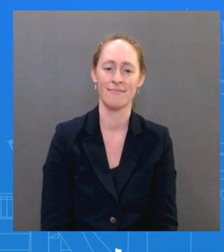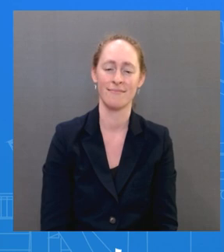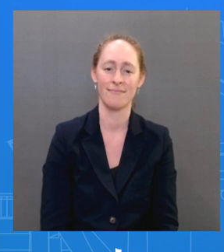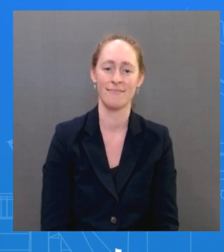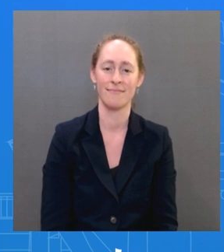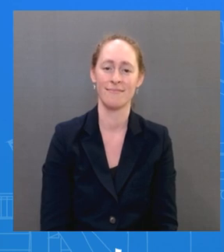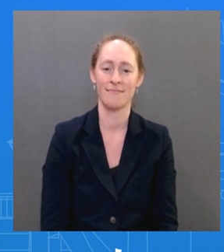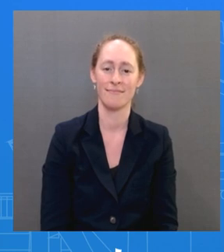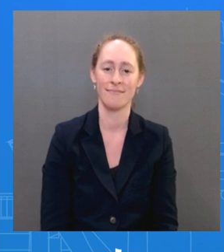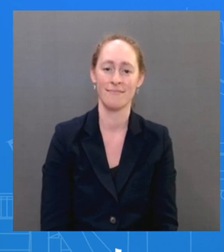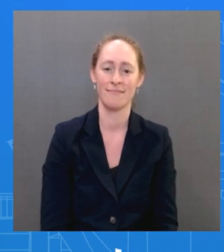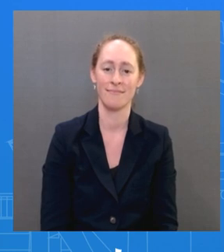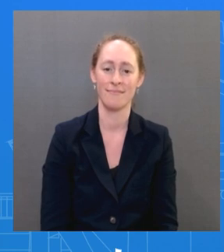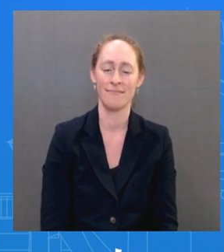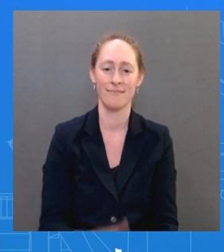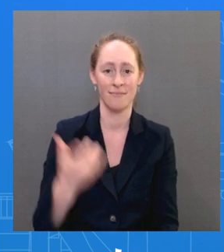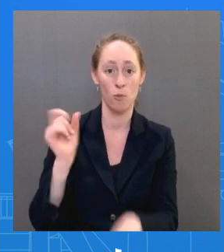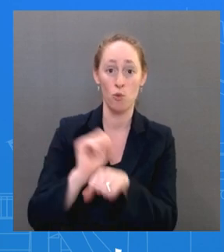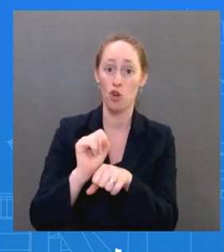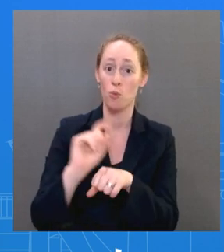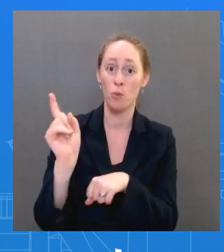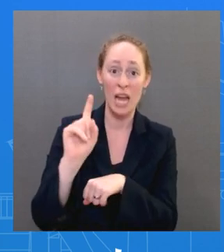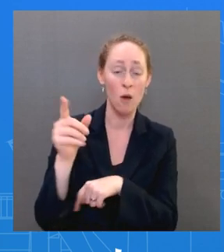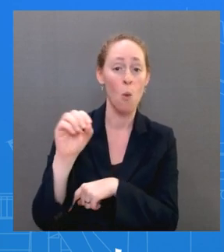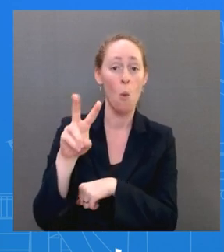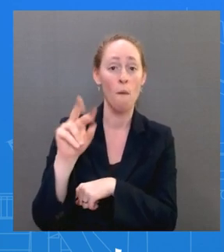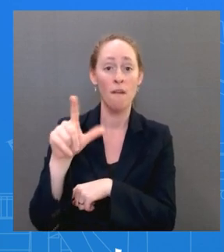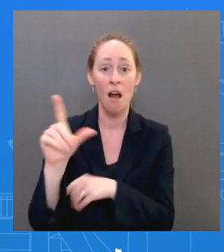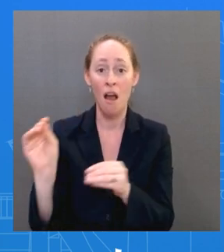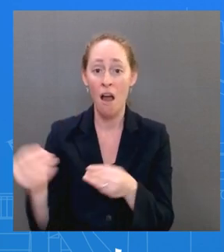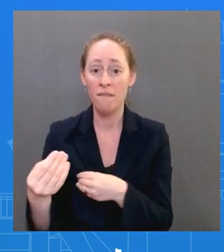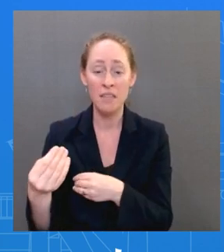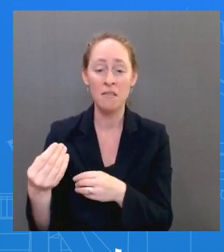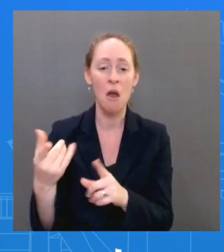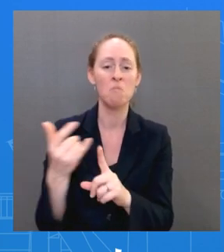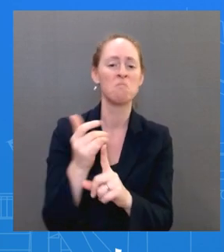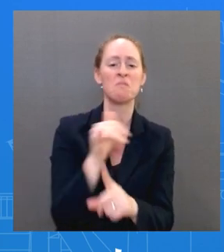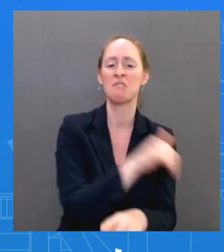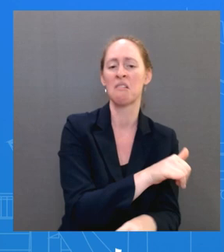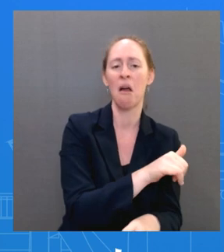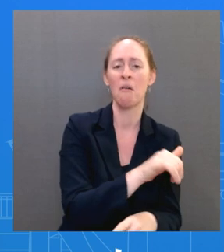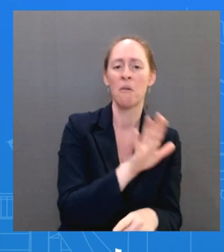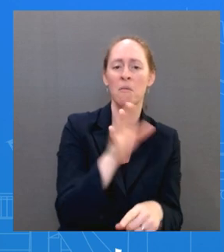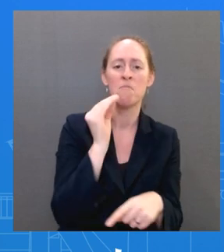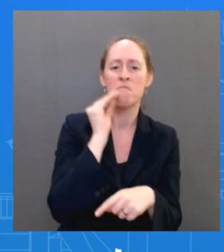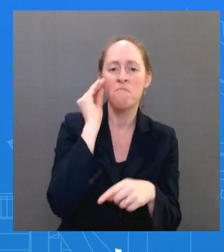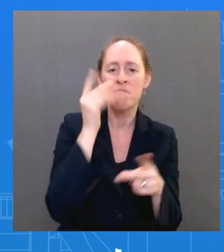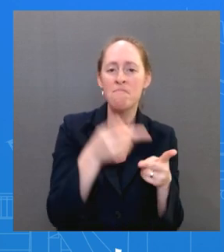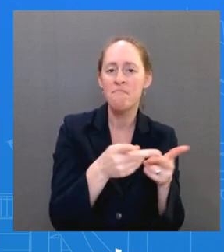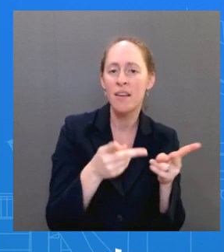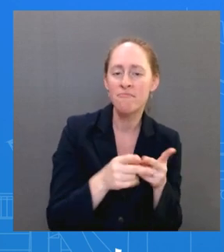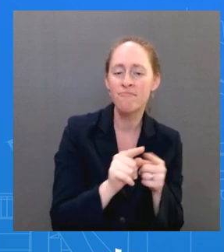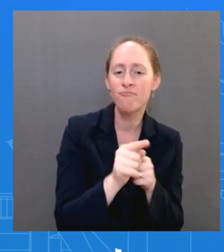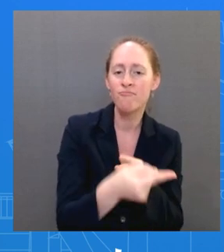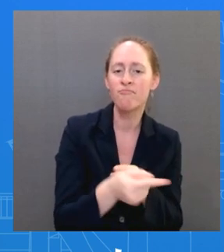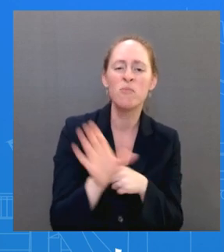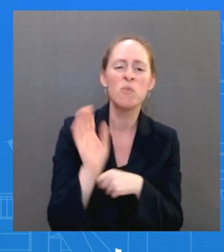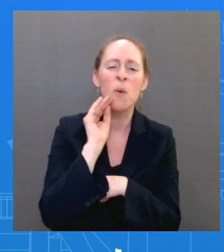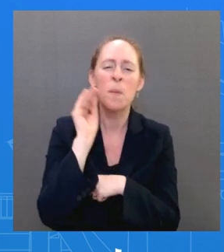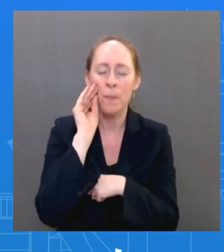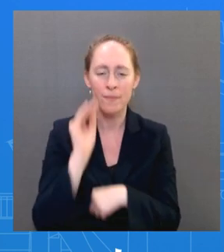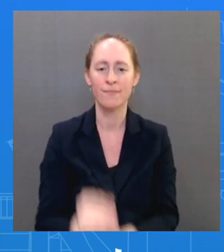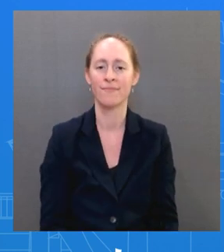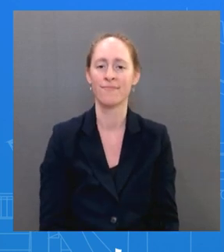House residence. So there's not, besides the fact that he is doing this in the residence, there's not much difference, right? He is working those